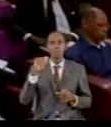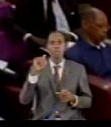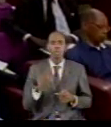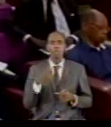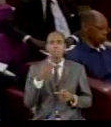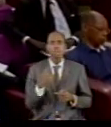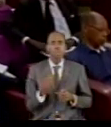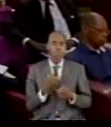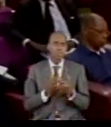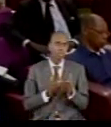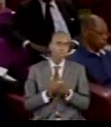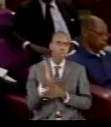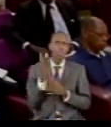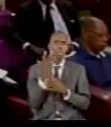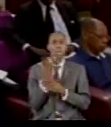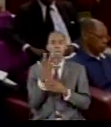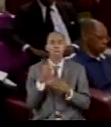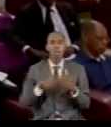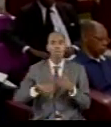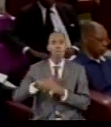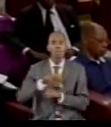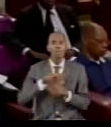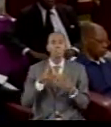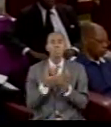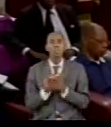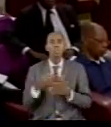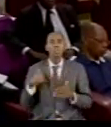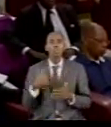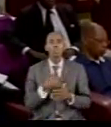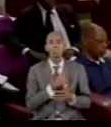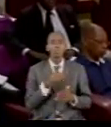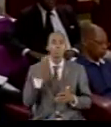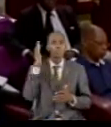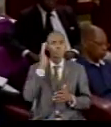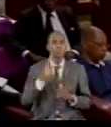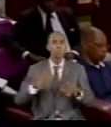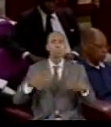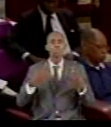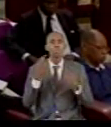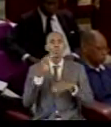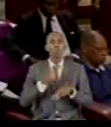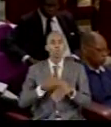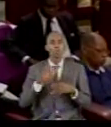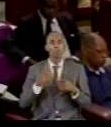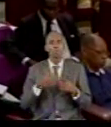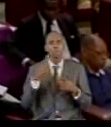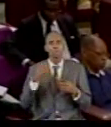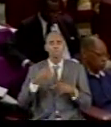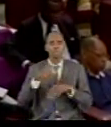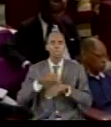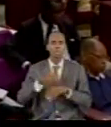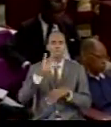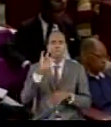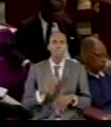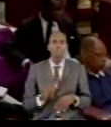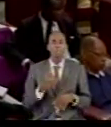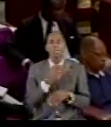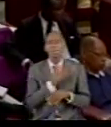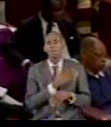of fellowship, that we should go unto the heathen, and